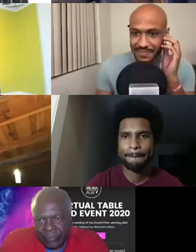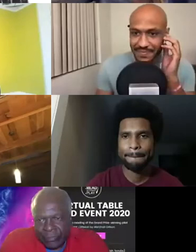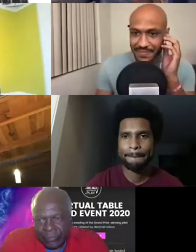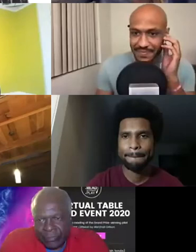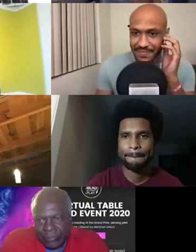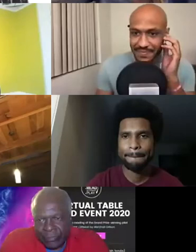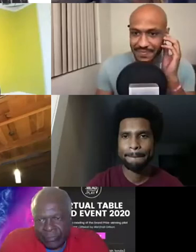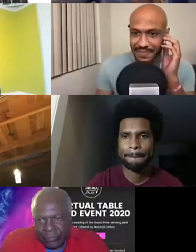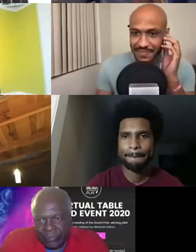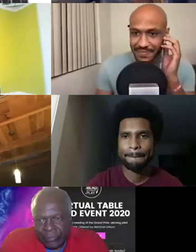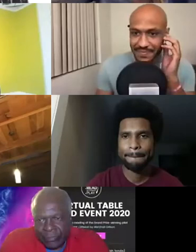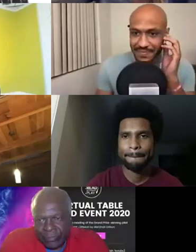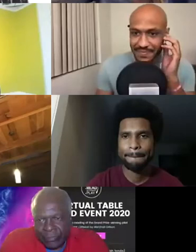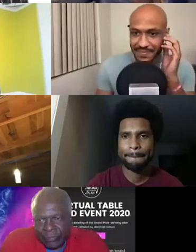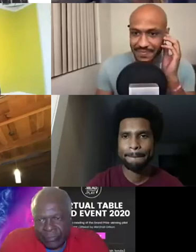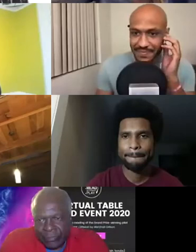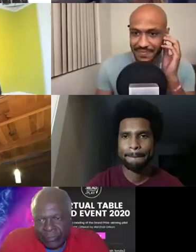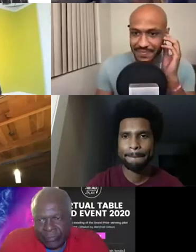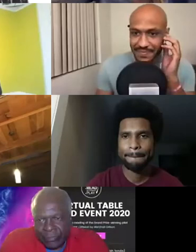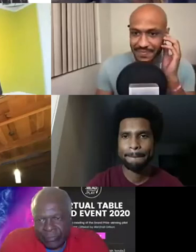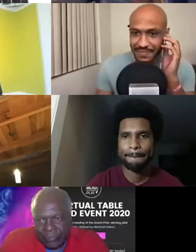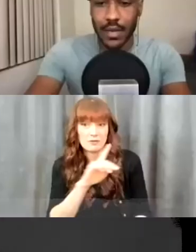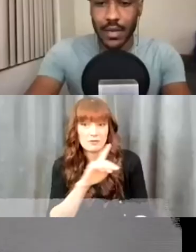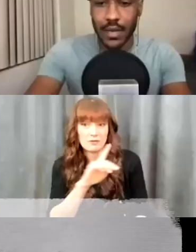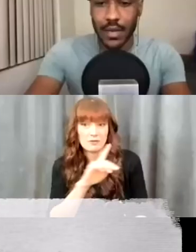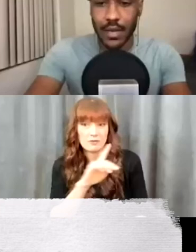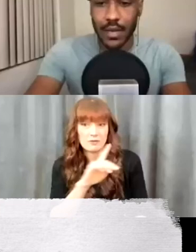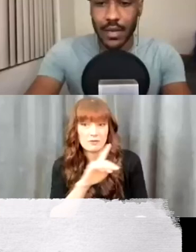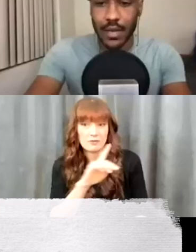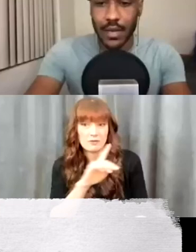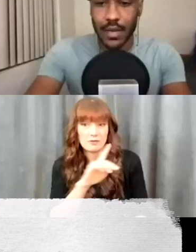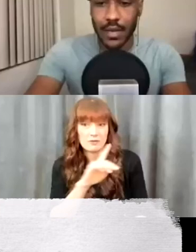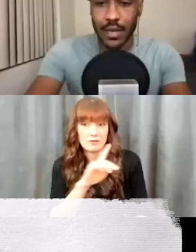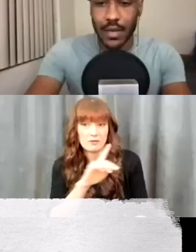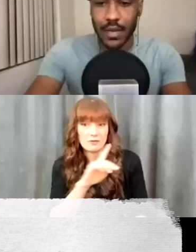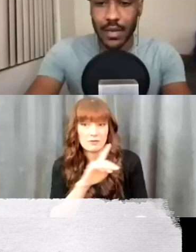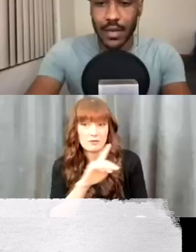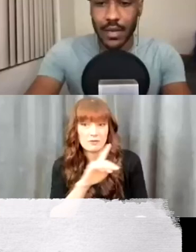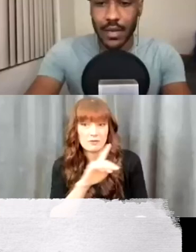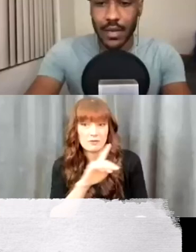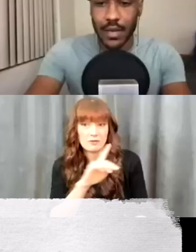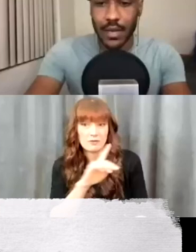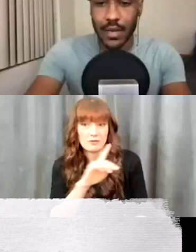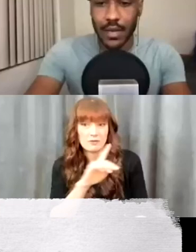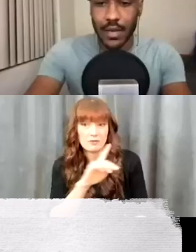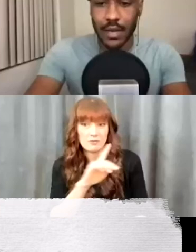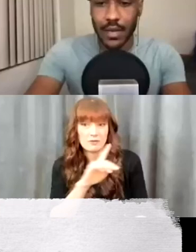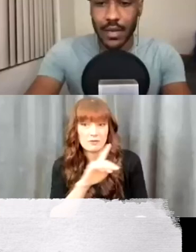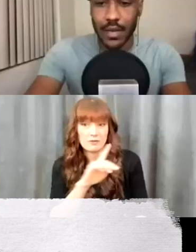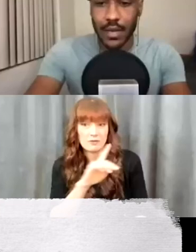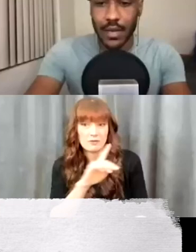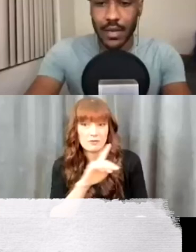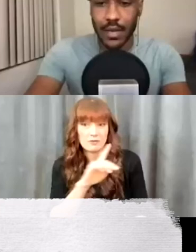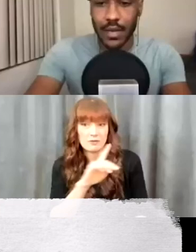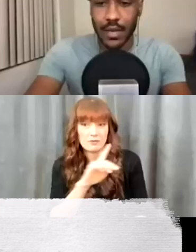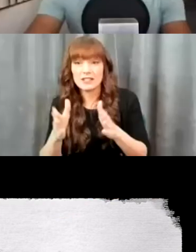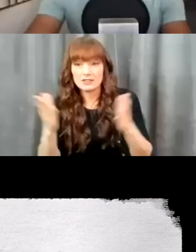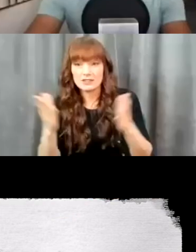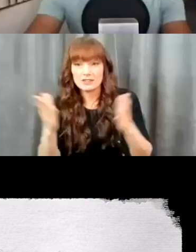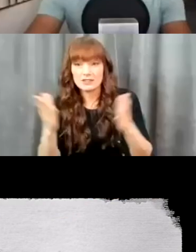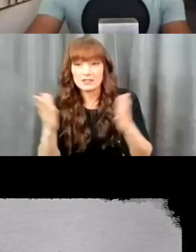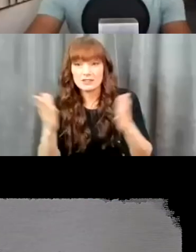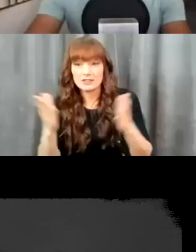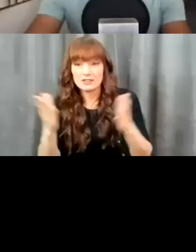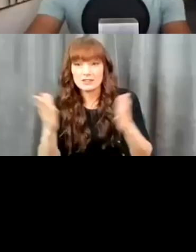Dan and Randall and Marshall. I'm Amy. I am the Development and Outreach Manager here